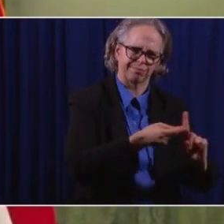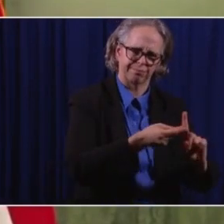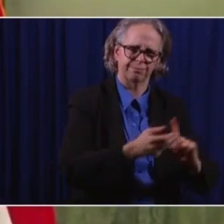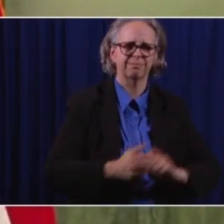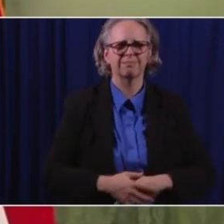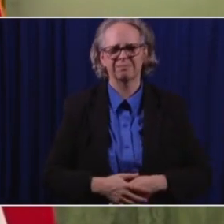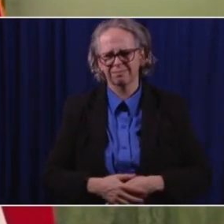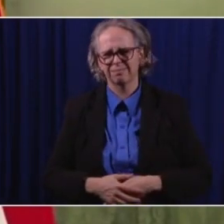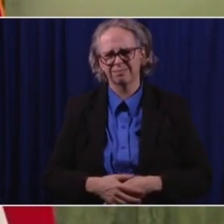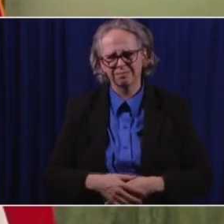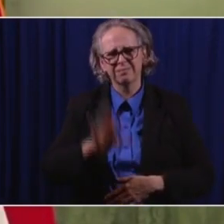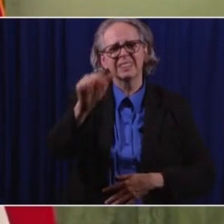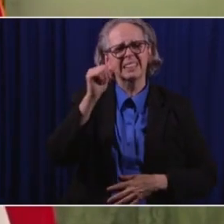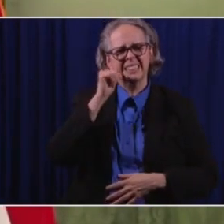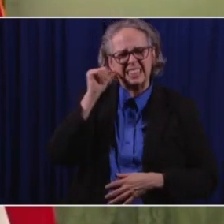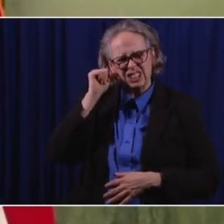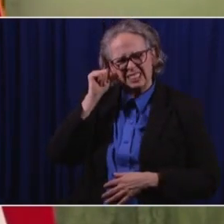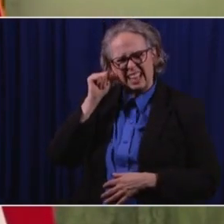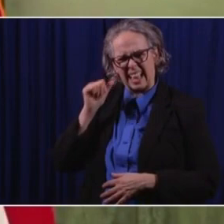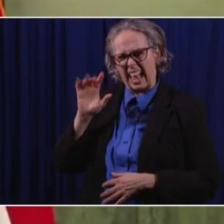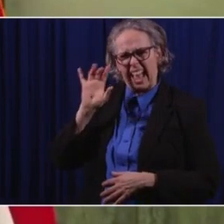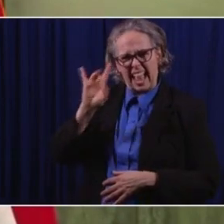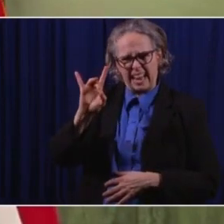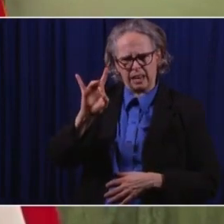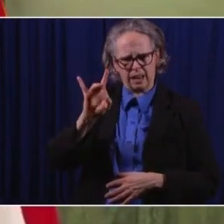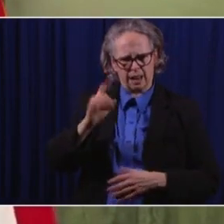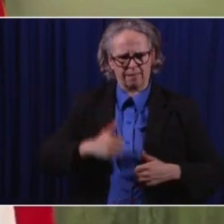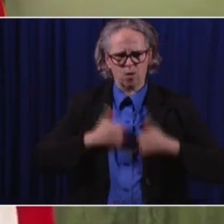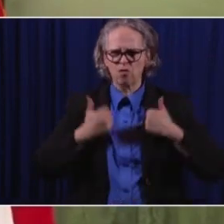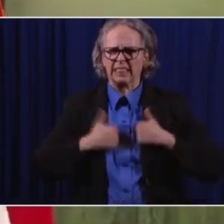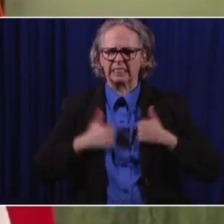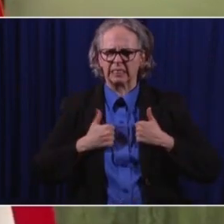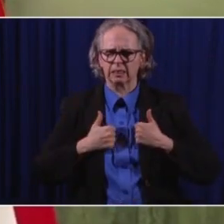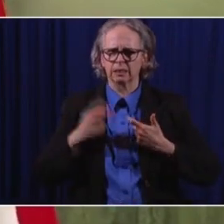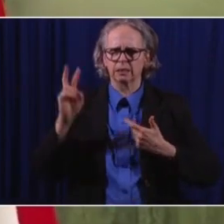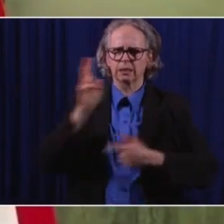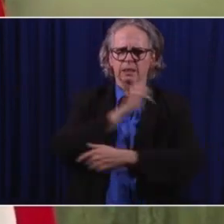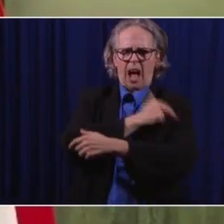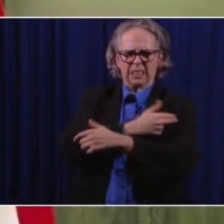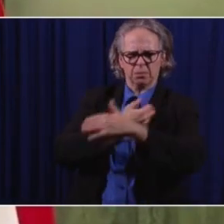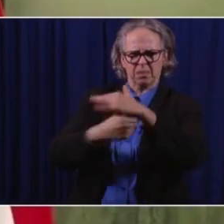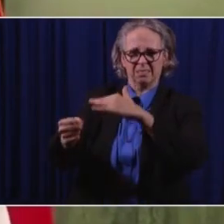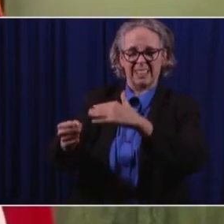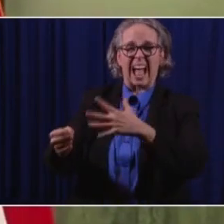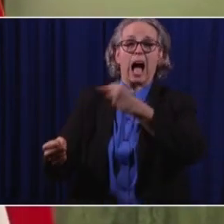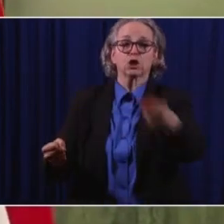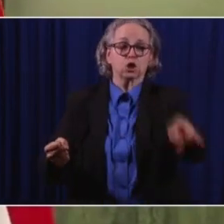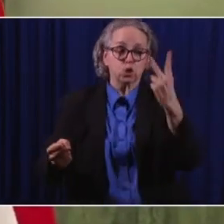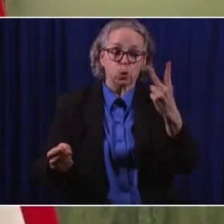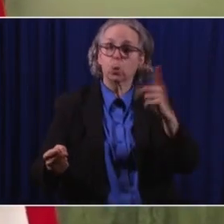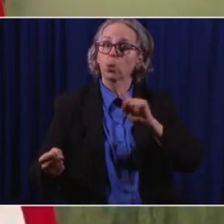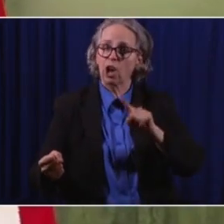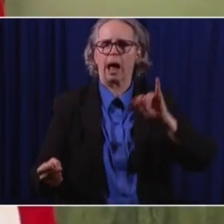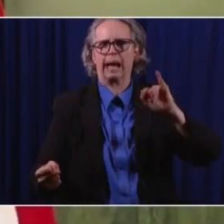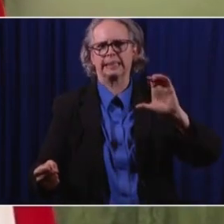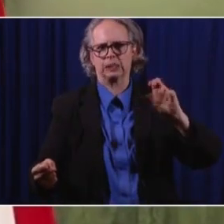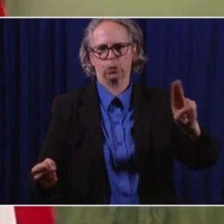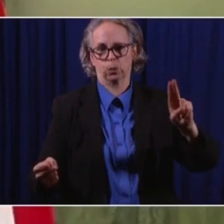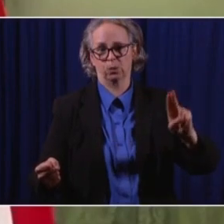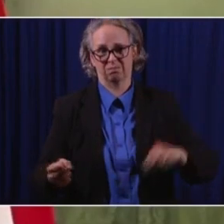hospitalized and 2 sadly in intensive care. Right here in Marion County.